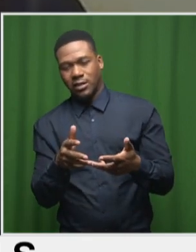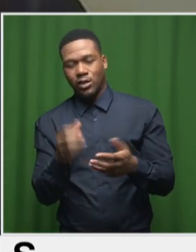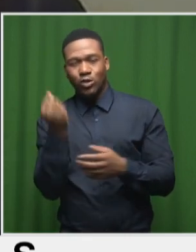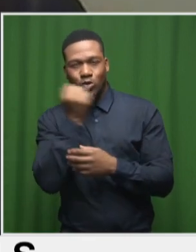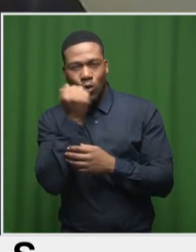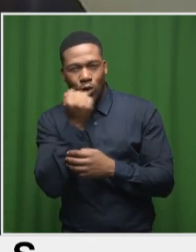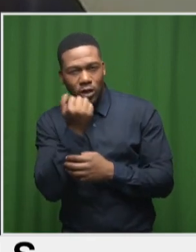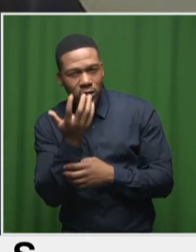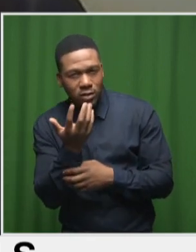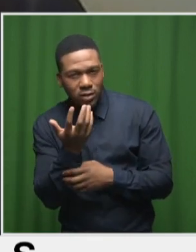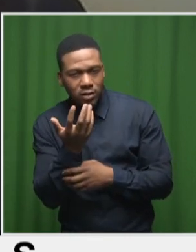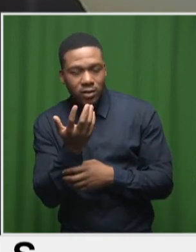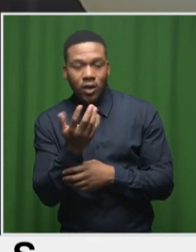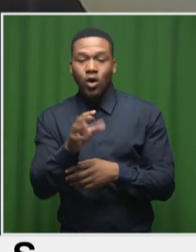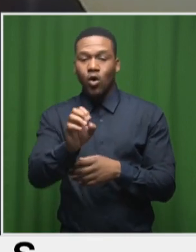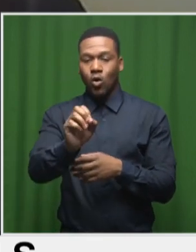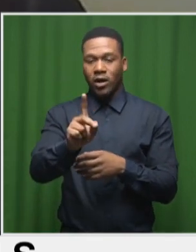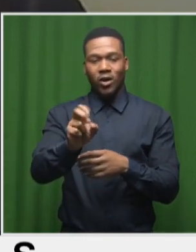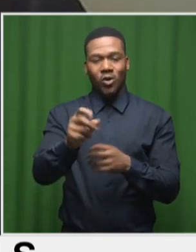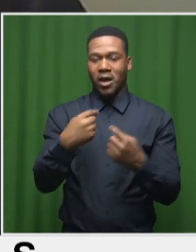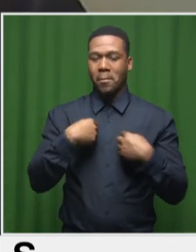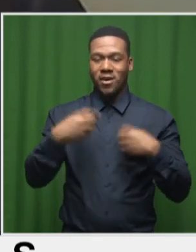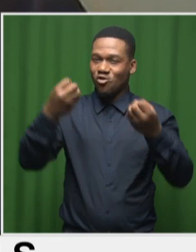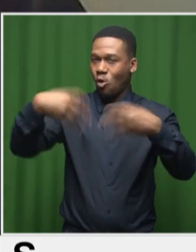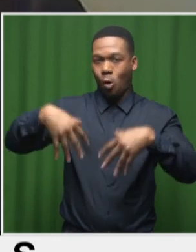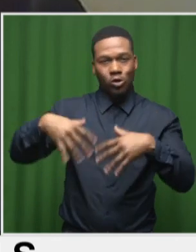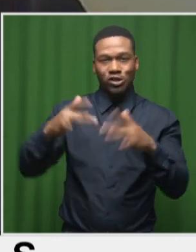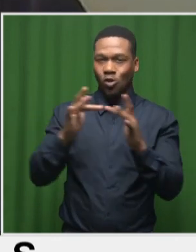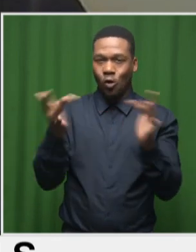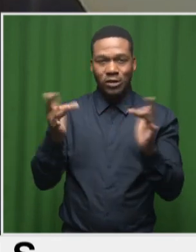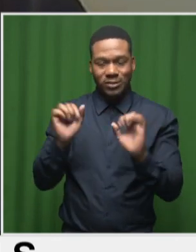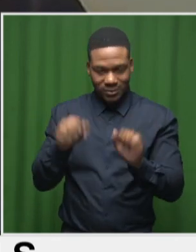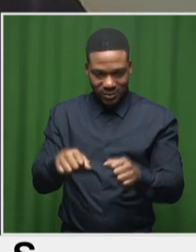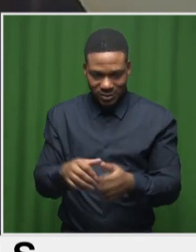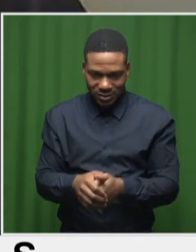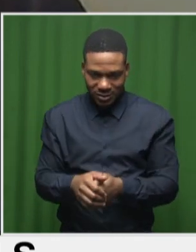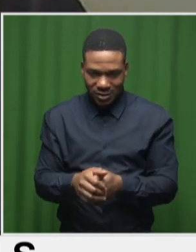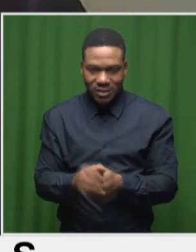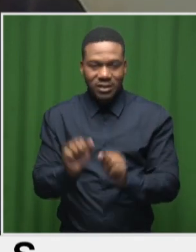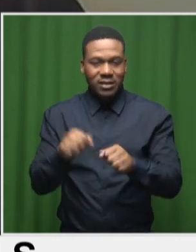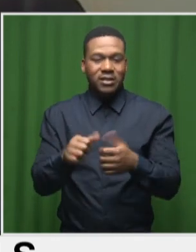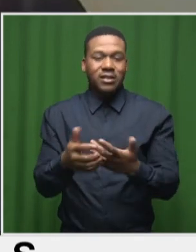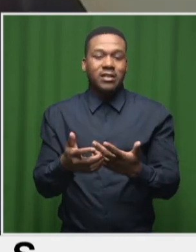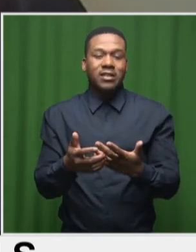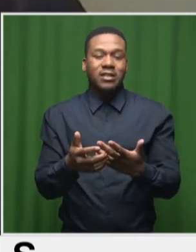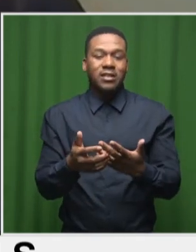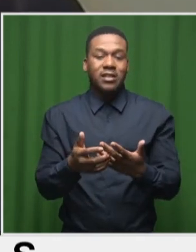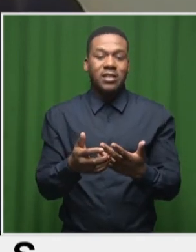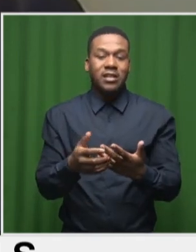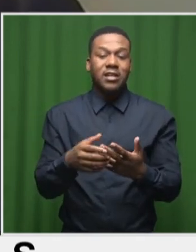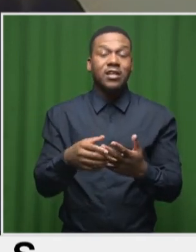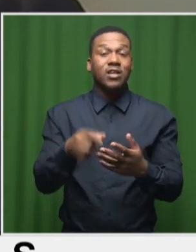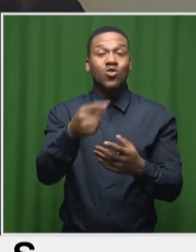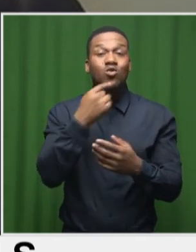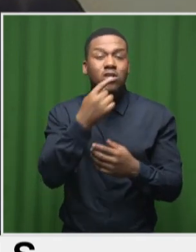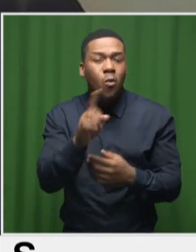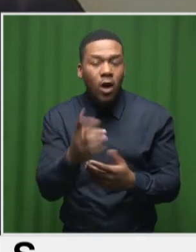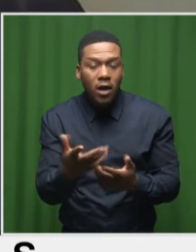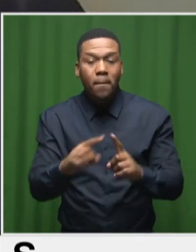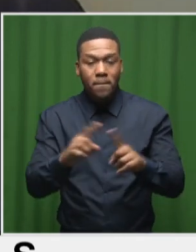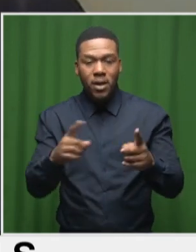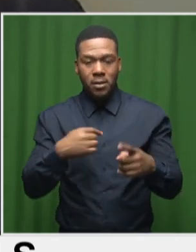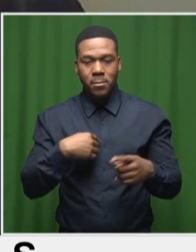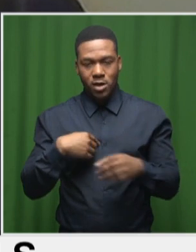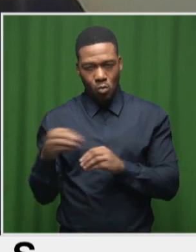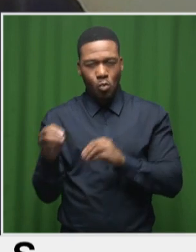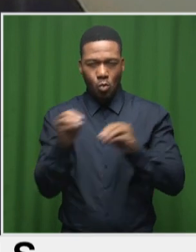sorry. All right, Daphne, I would completely lost you. There? Yeah, we completely lost you in terms of what you were saying. But let me